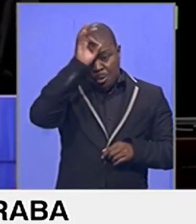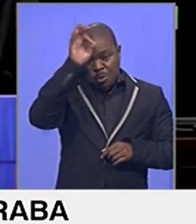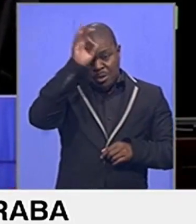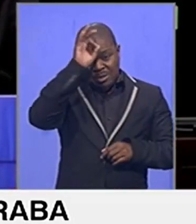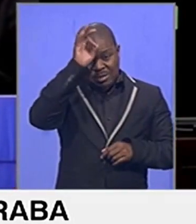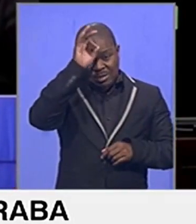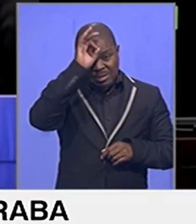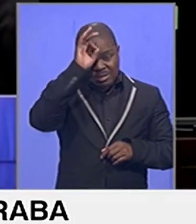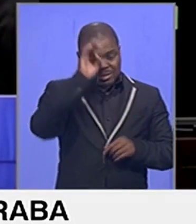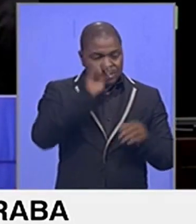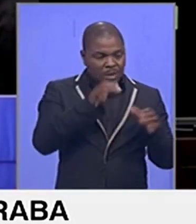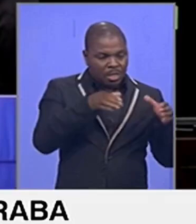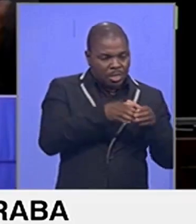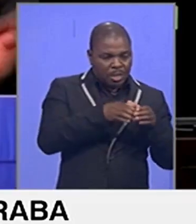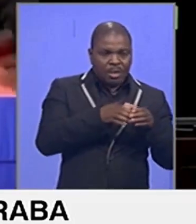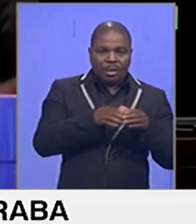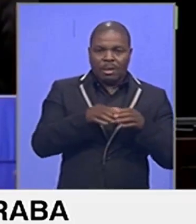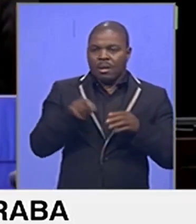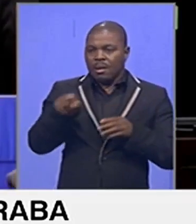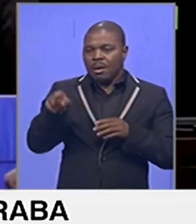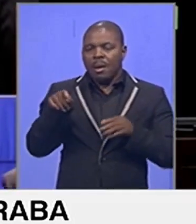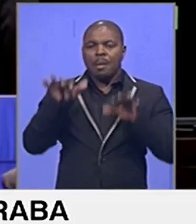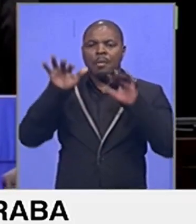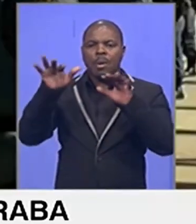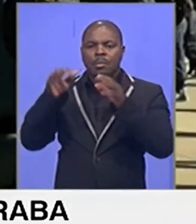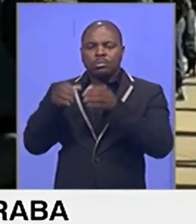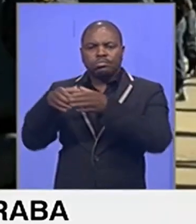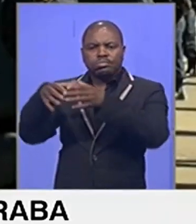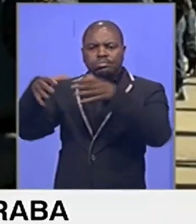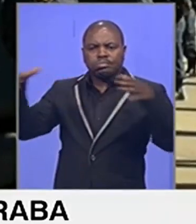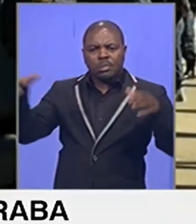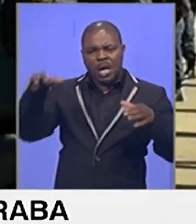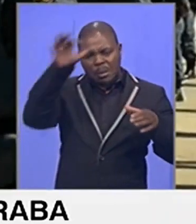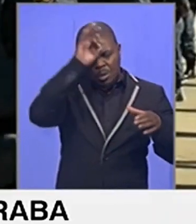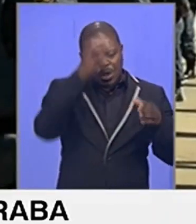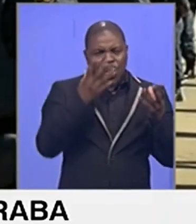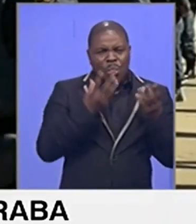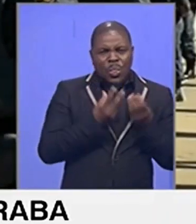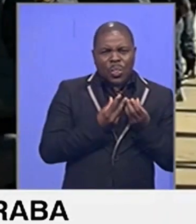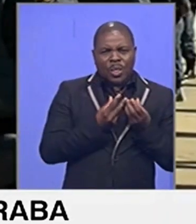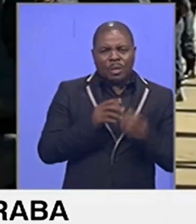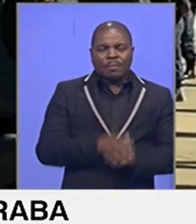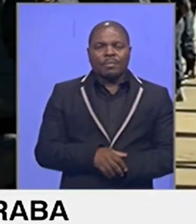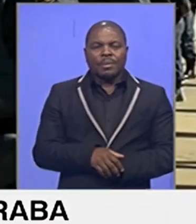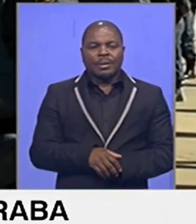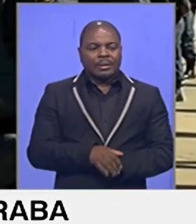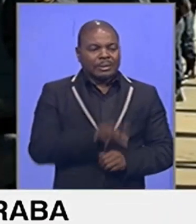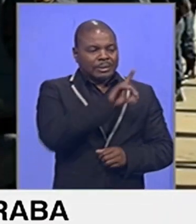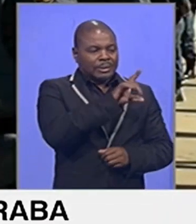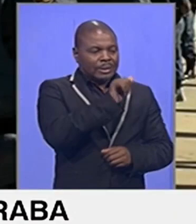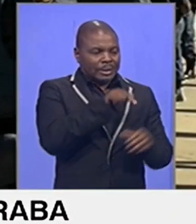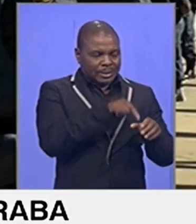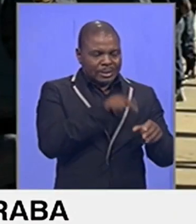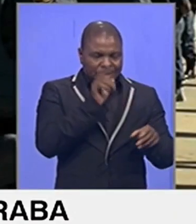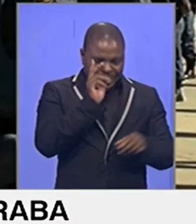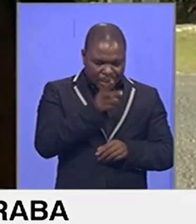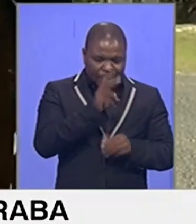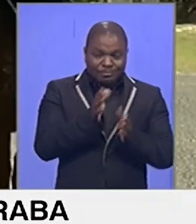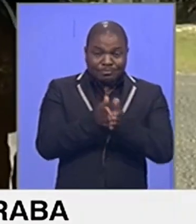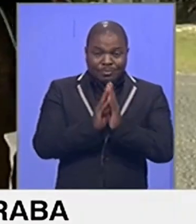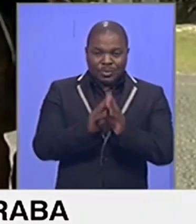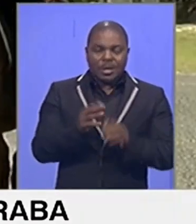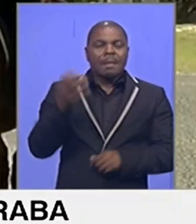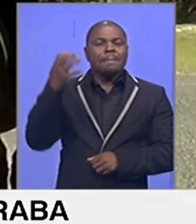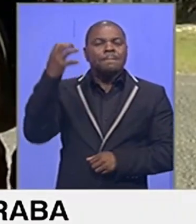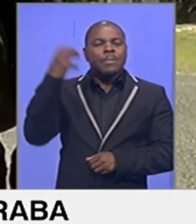officers and the rise in our population. DA e boeleditse boipiletso ba yona ba hore matona a